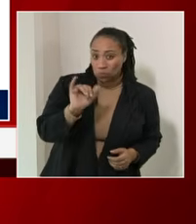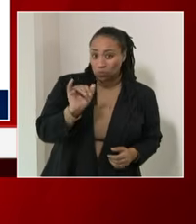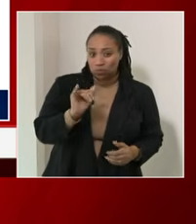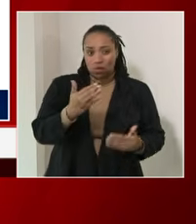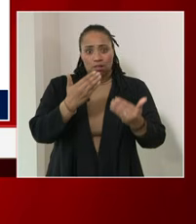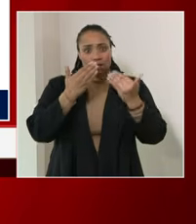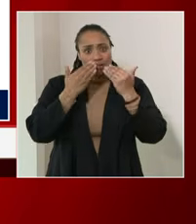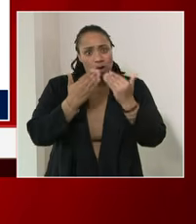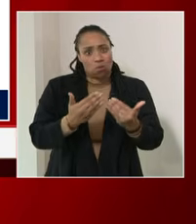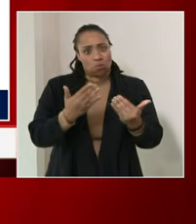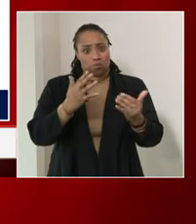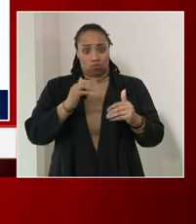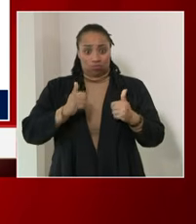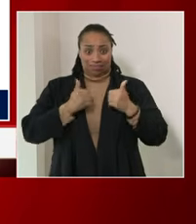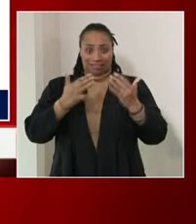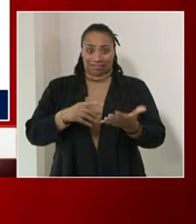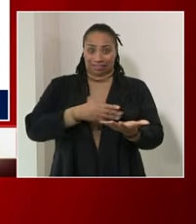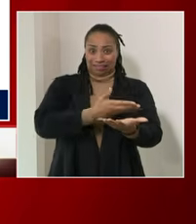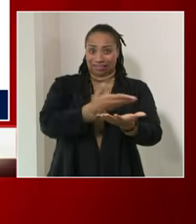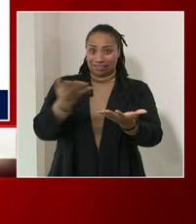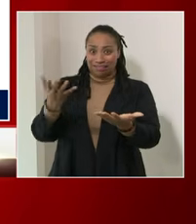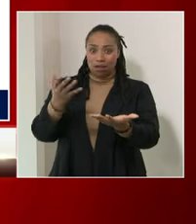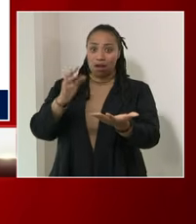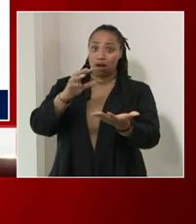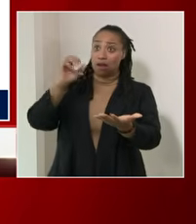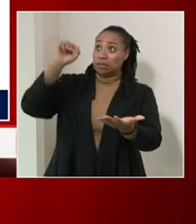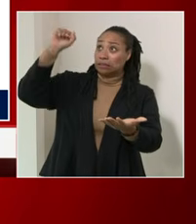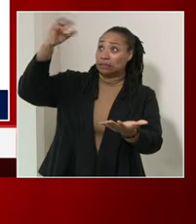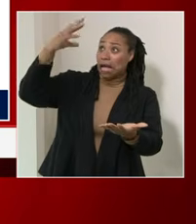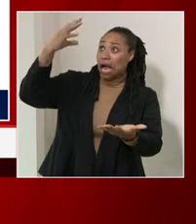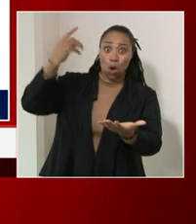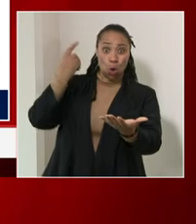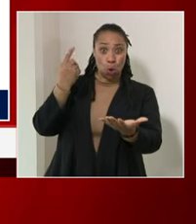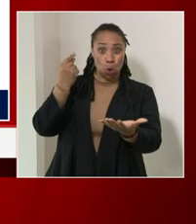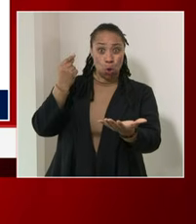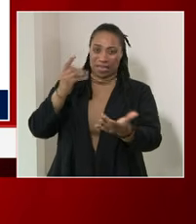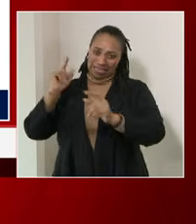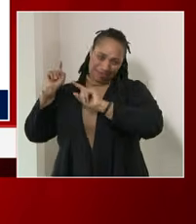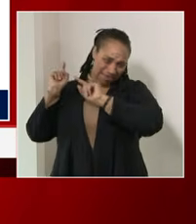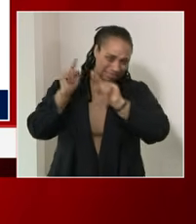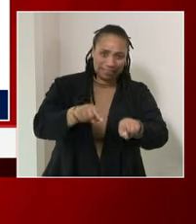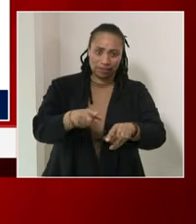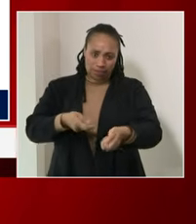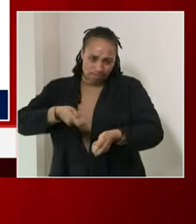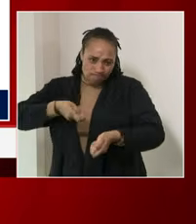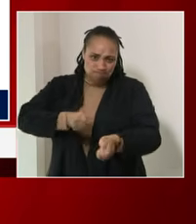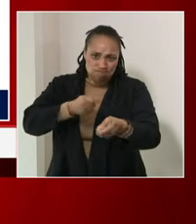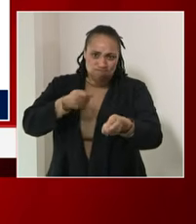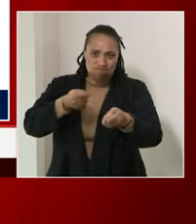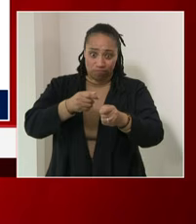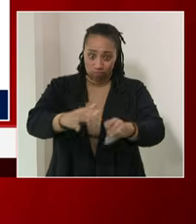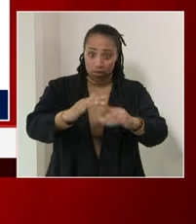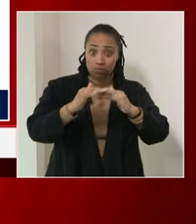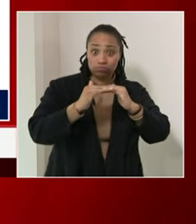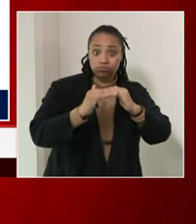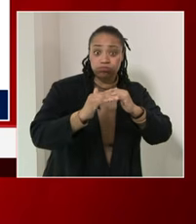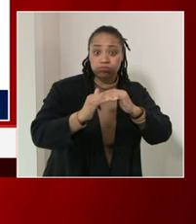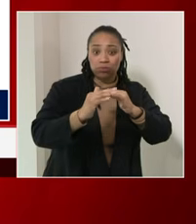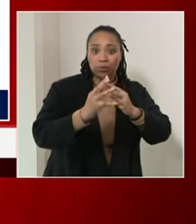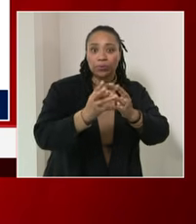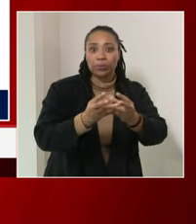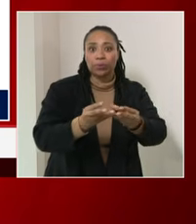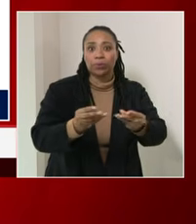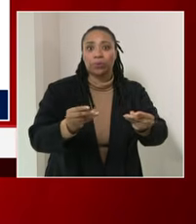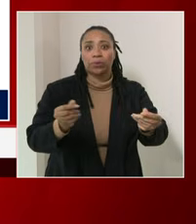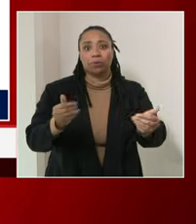some sunlight that came out over the weekend to remove snow and ice from their sidewalks, which is